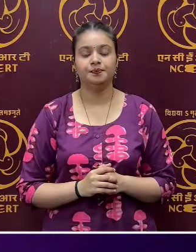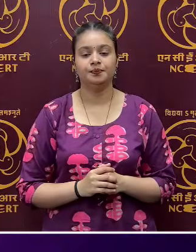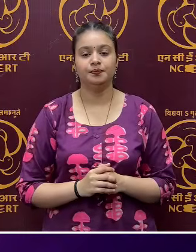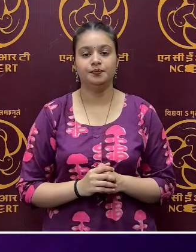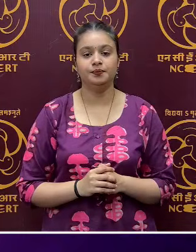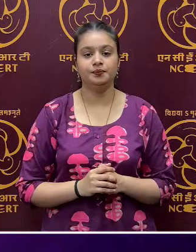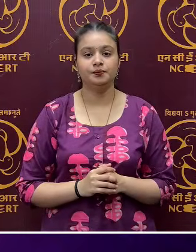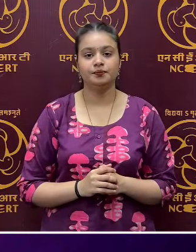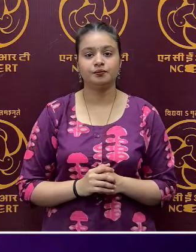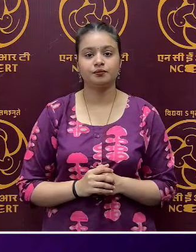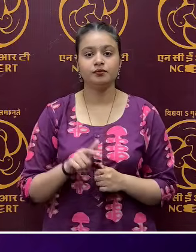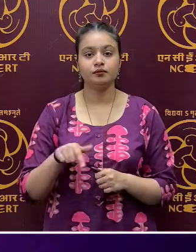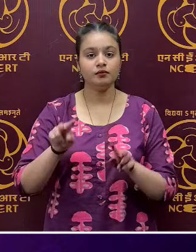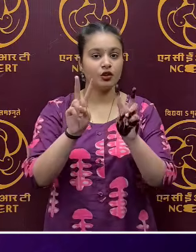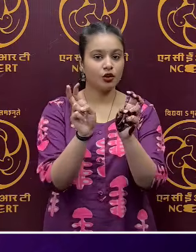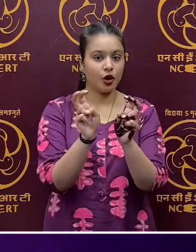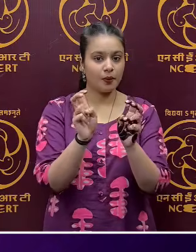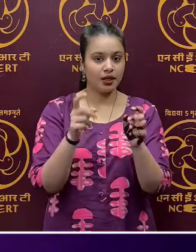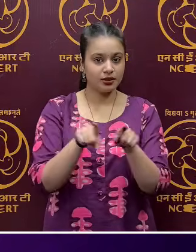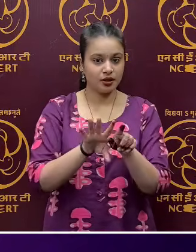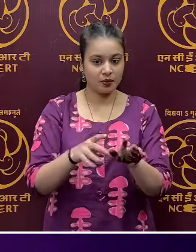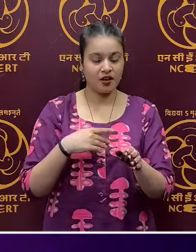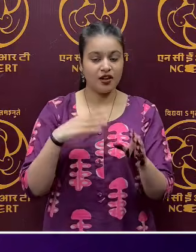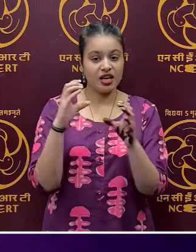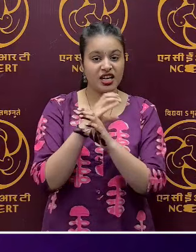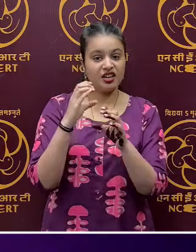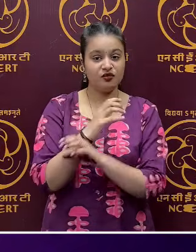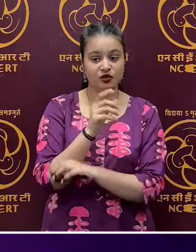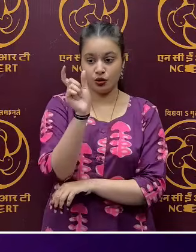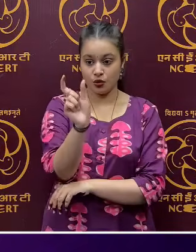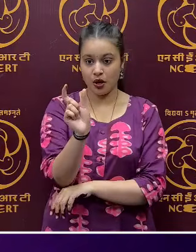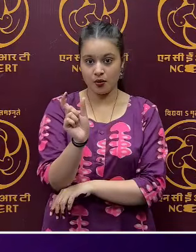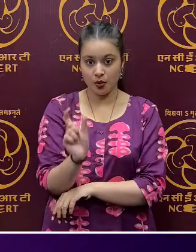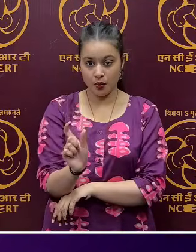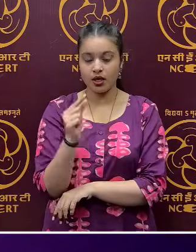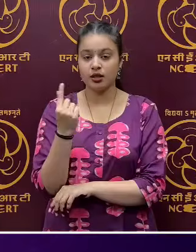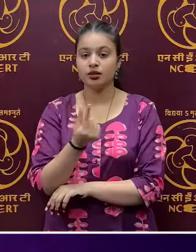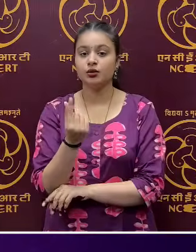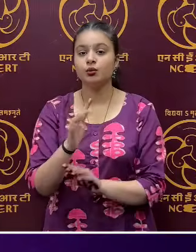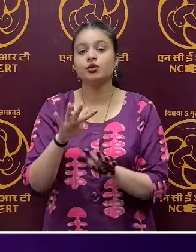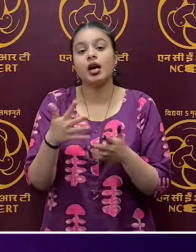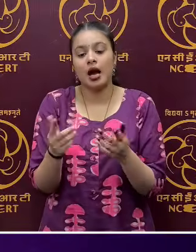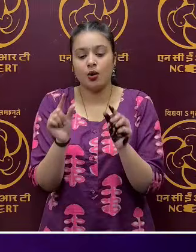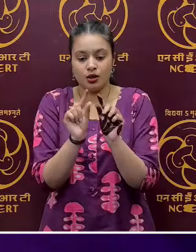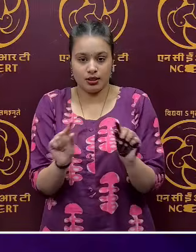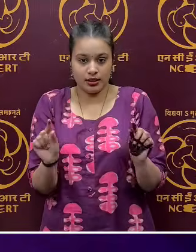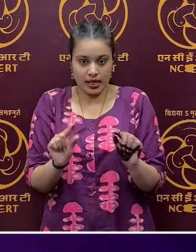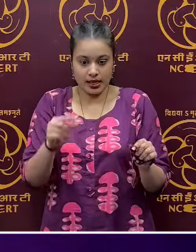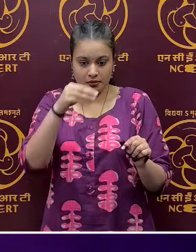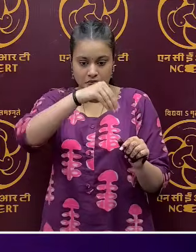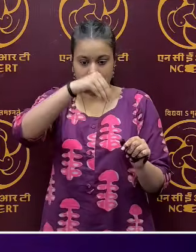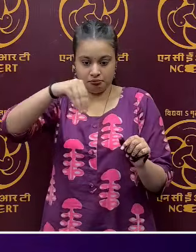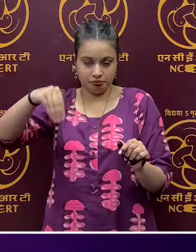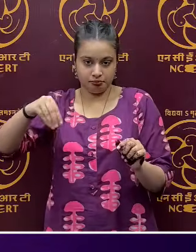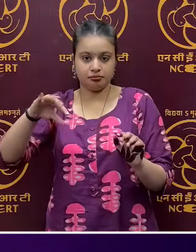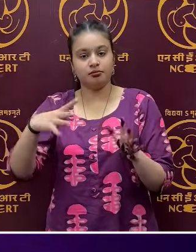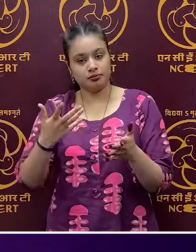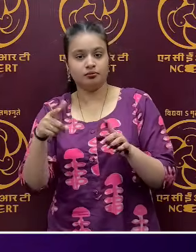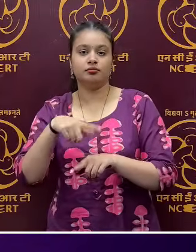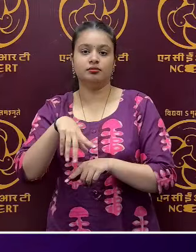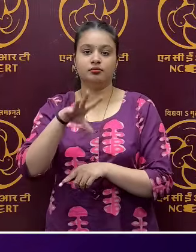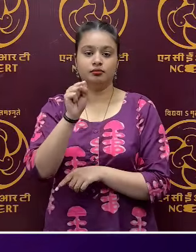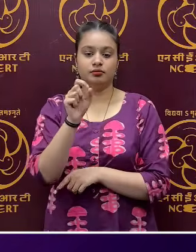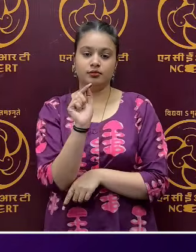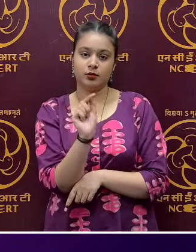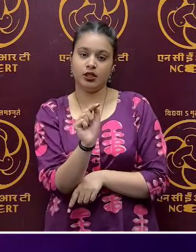and we have this topic to identify confused word usage in the sentence. Okay. So